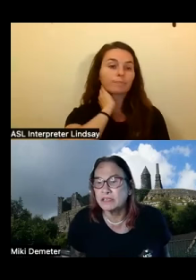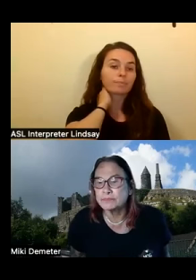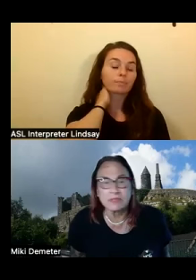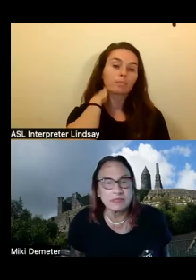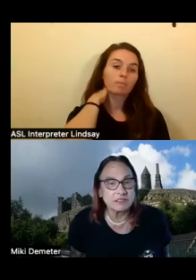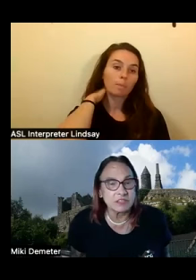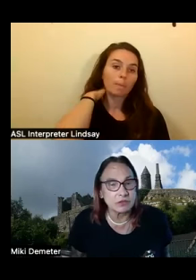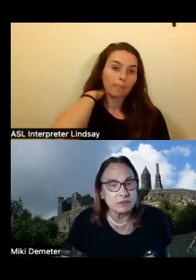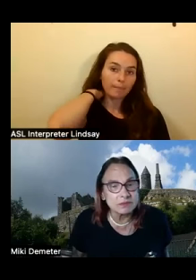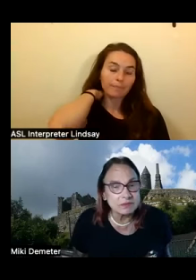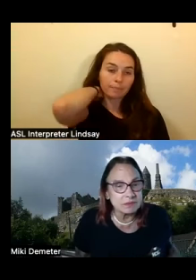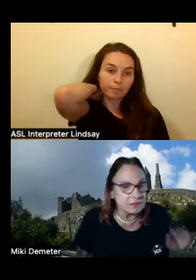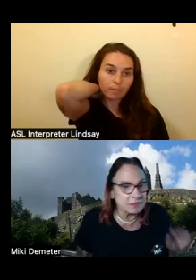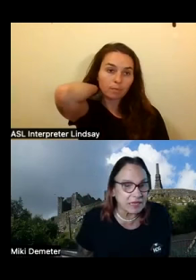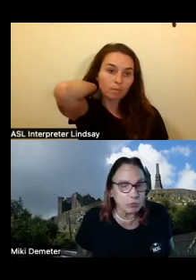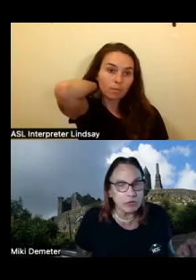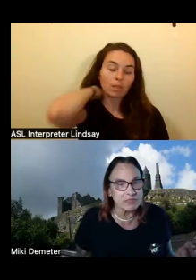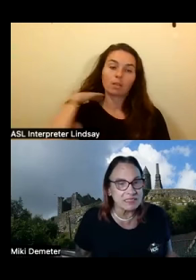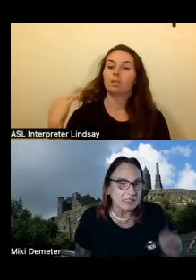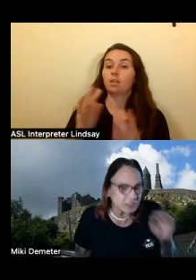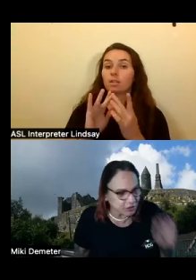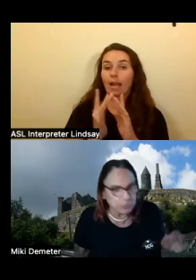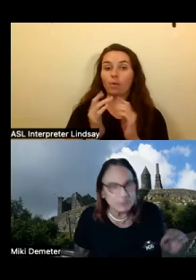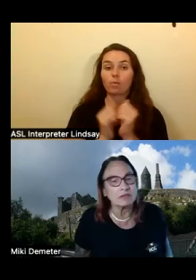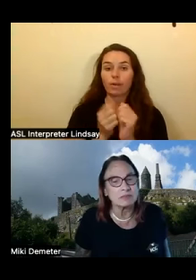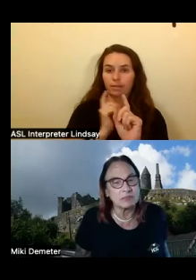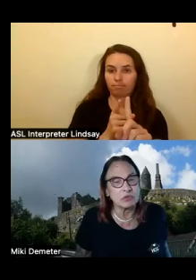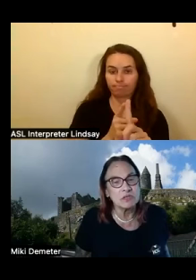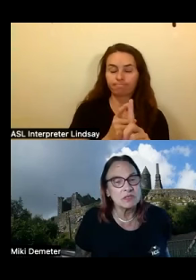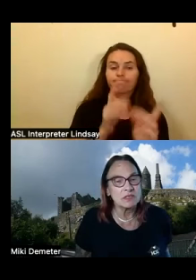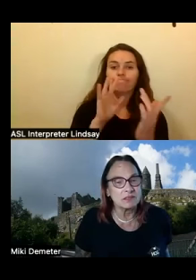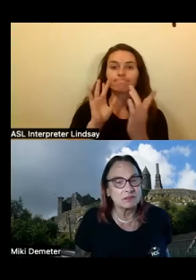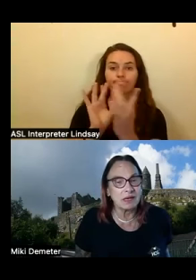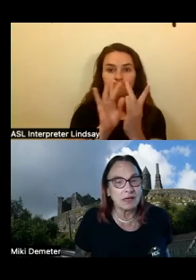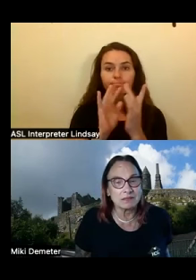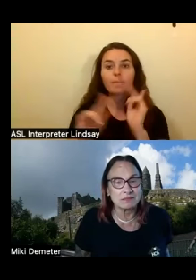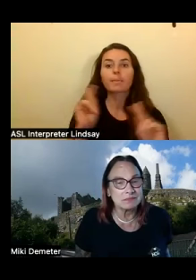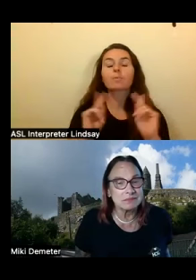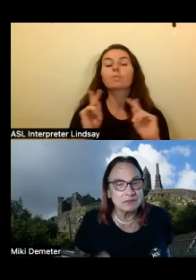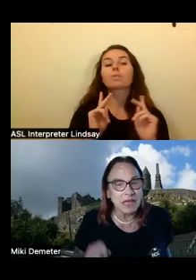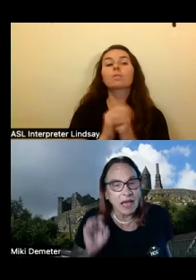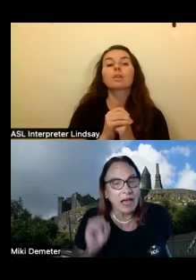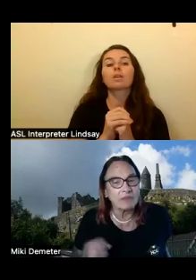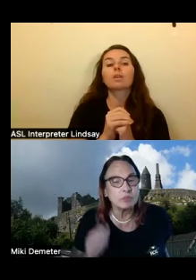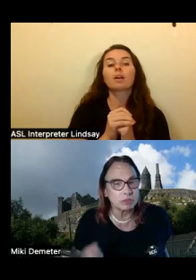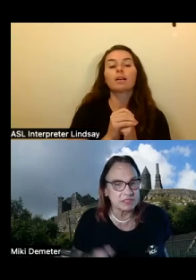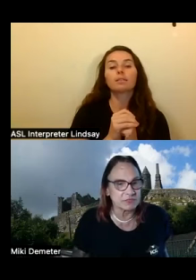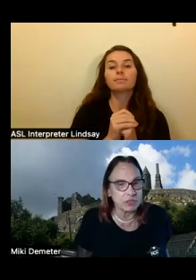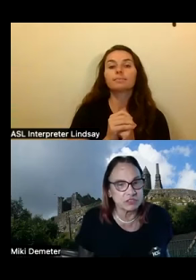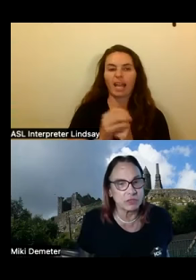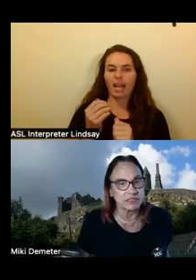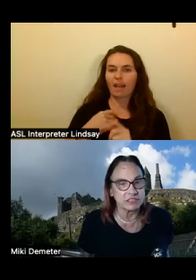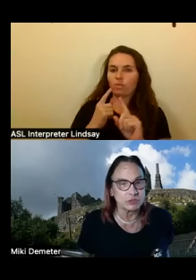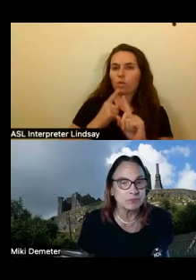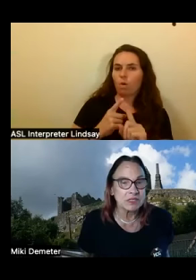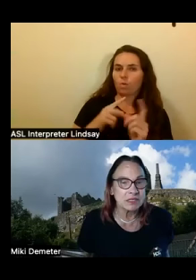You know, so you can network with intention, you know, reach out to people, you know, have a purpose for what